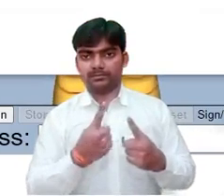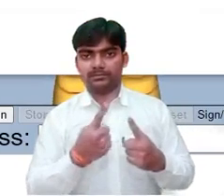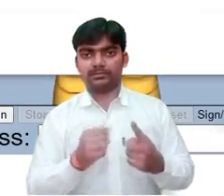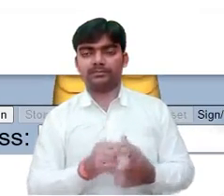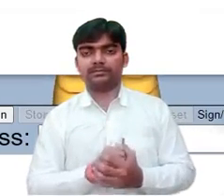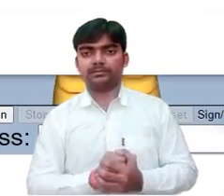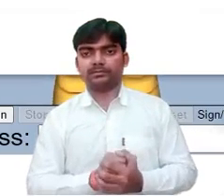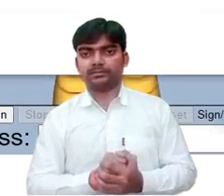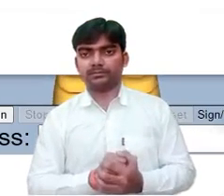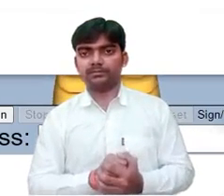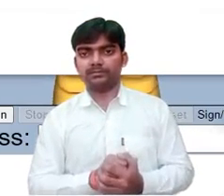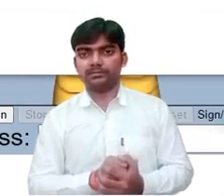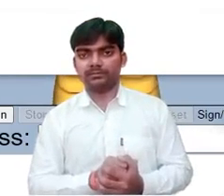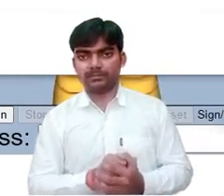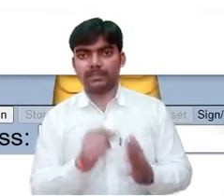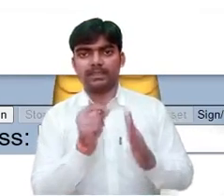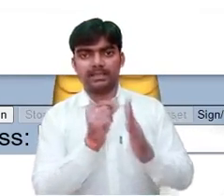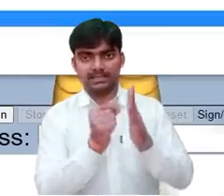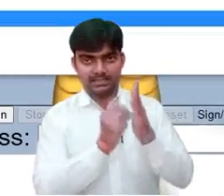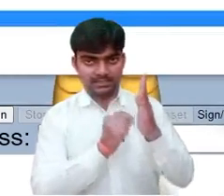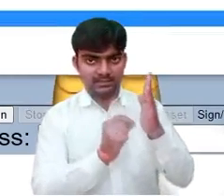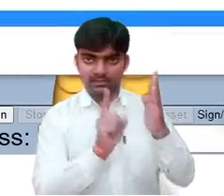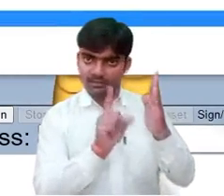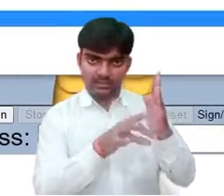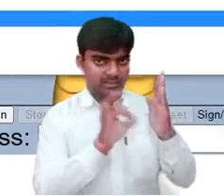So from the list,